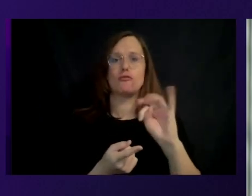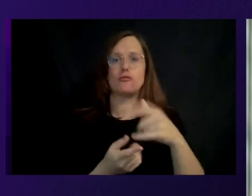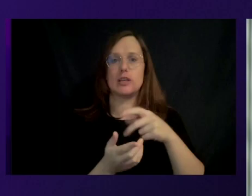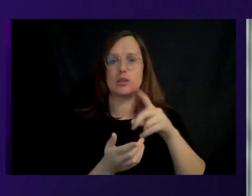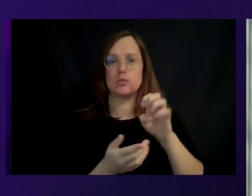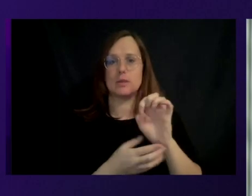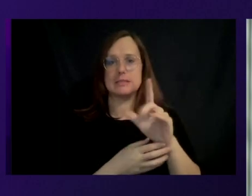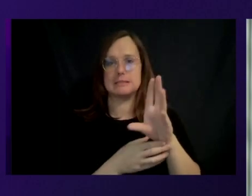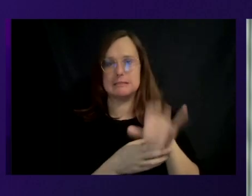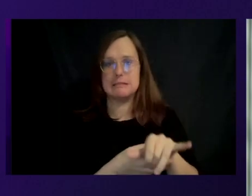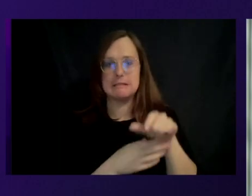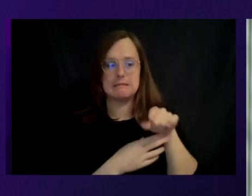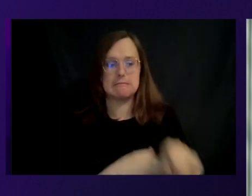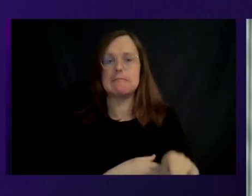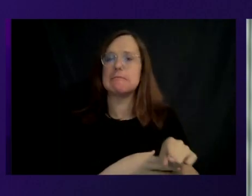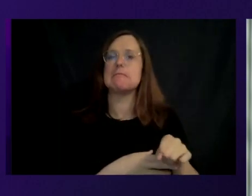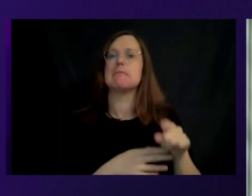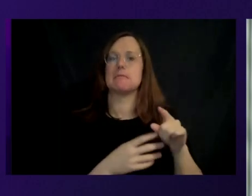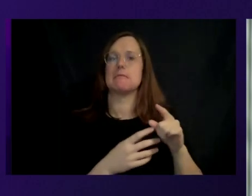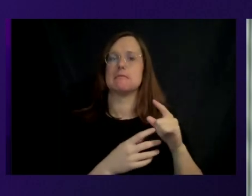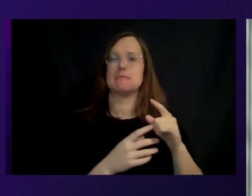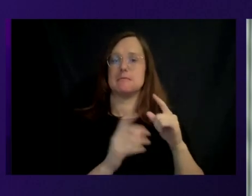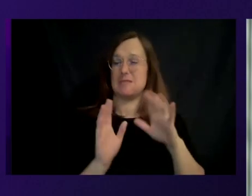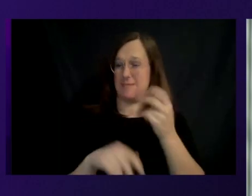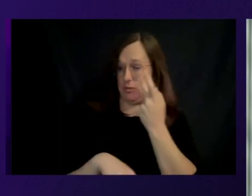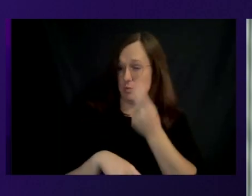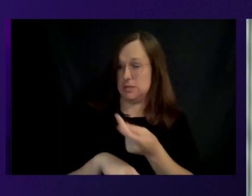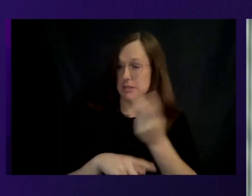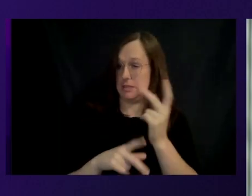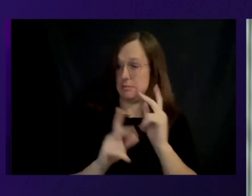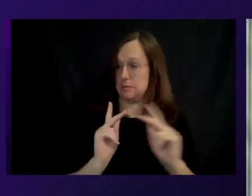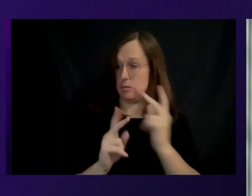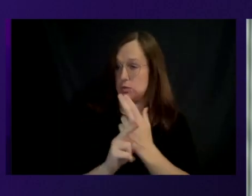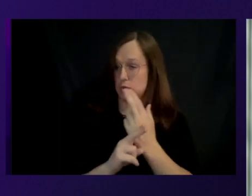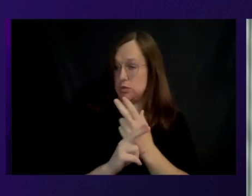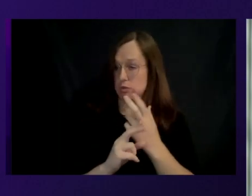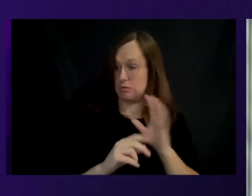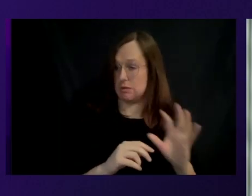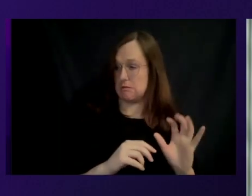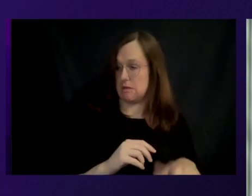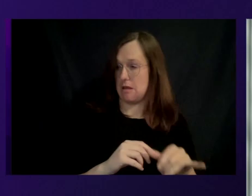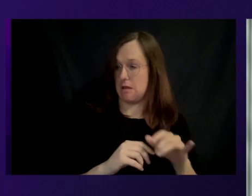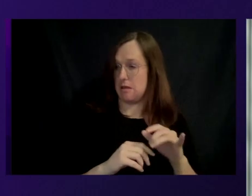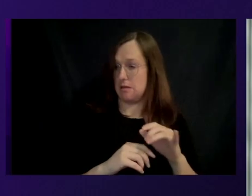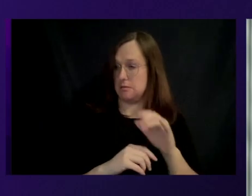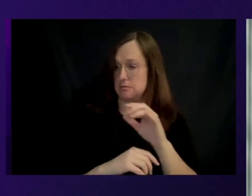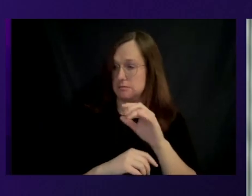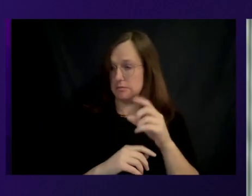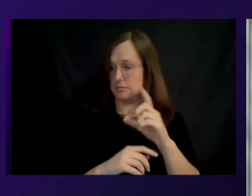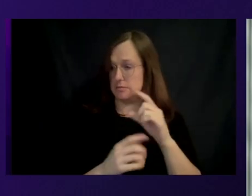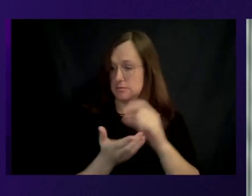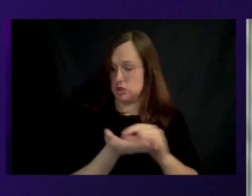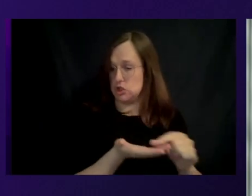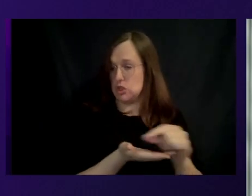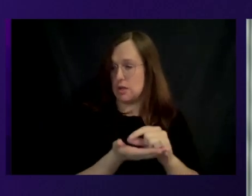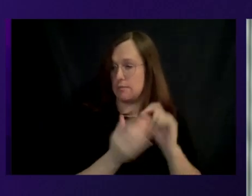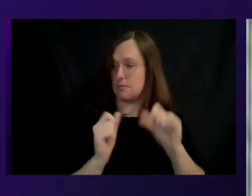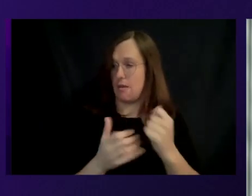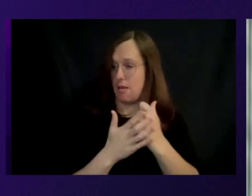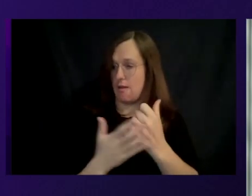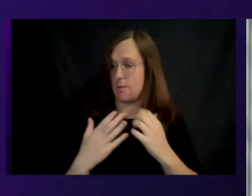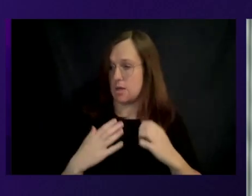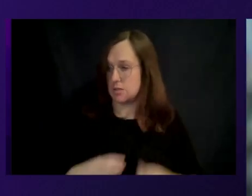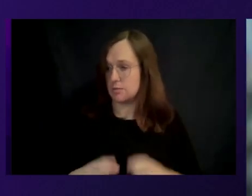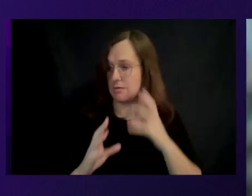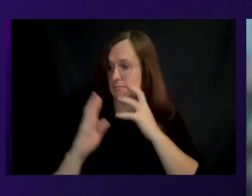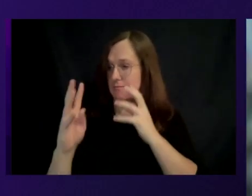our silicon products like Nitro, Graviton, Inferentia, Trainium, even Nitro SSDs to help our customers innovate and achieve their business